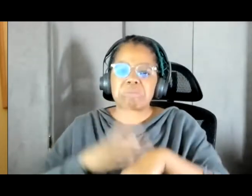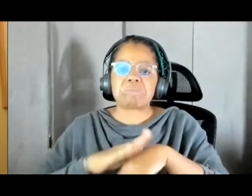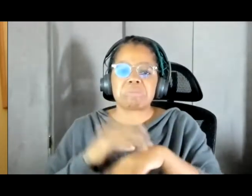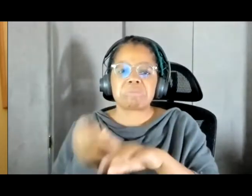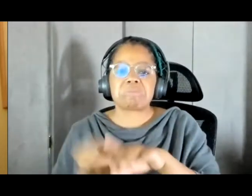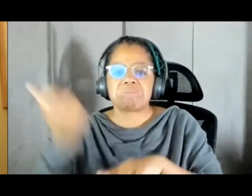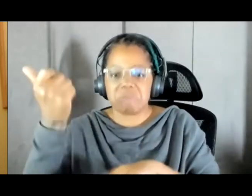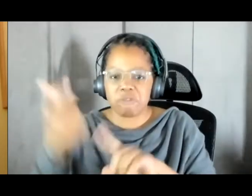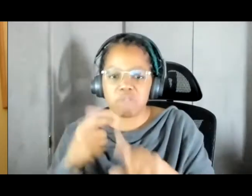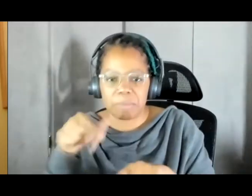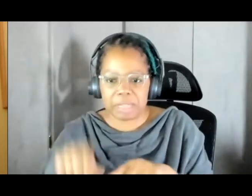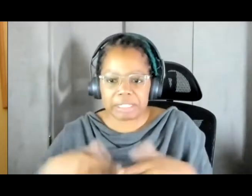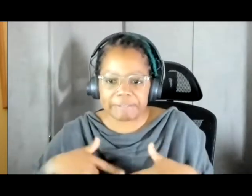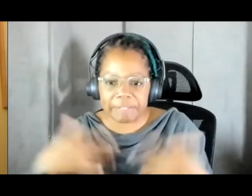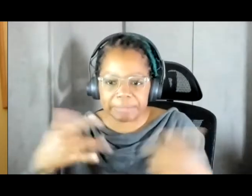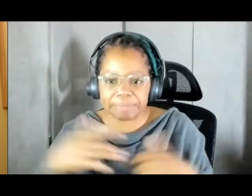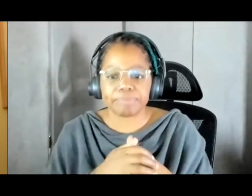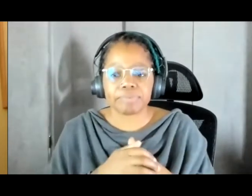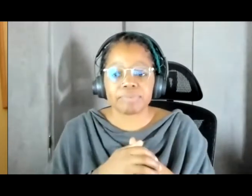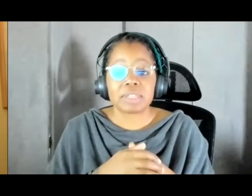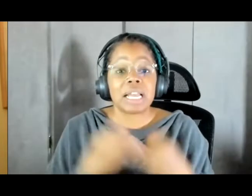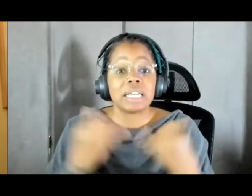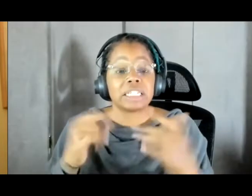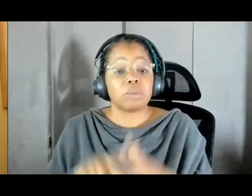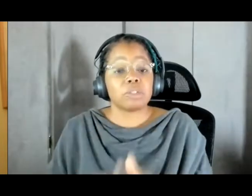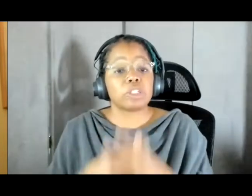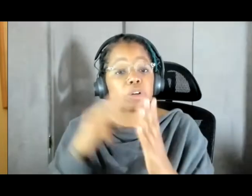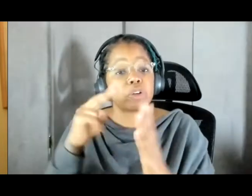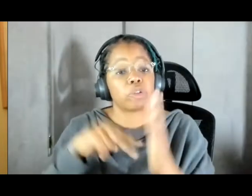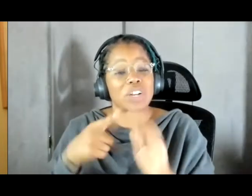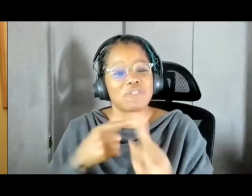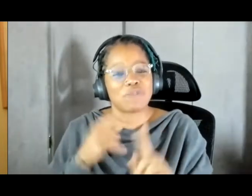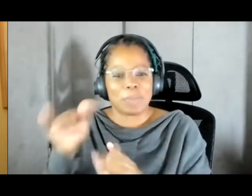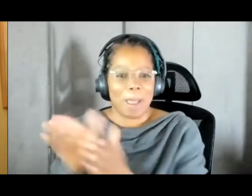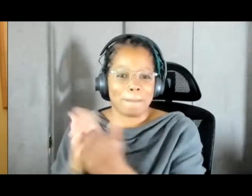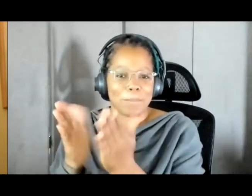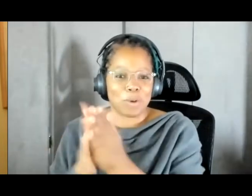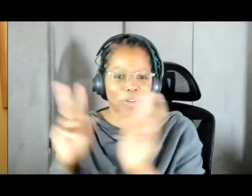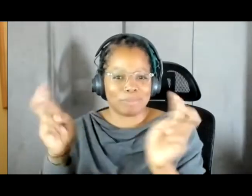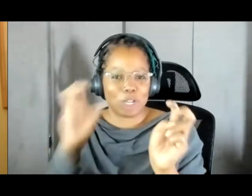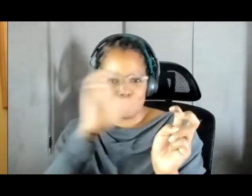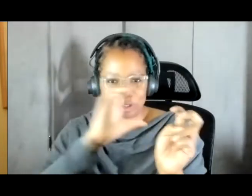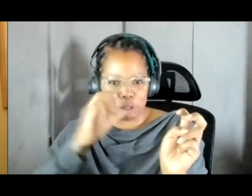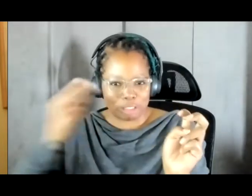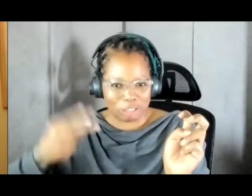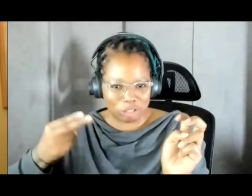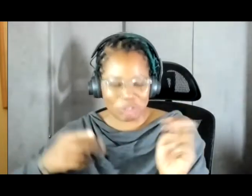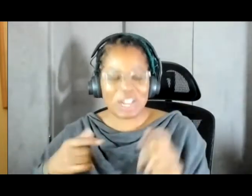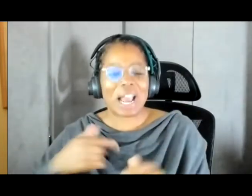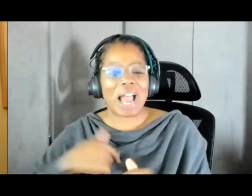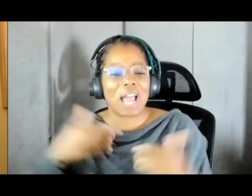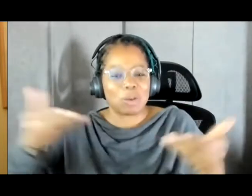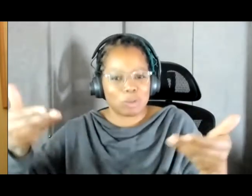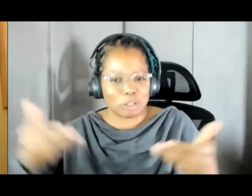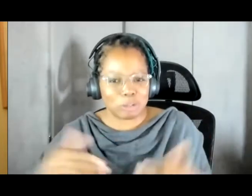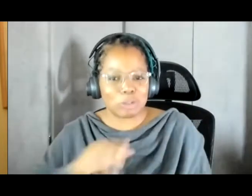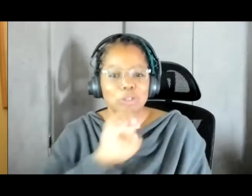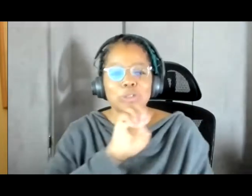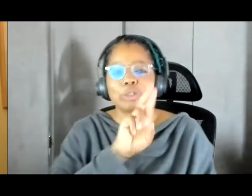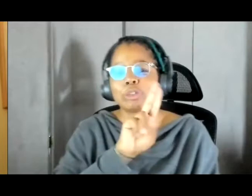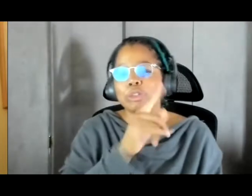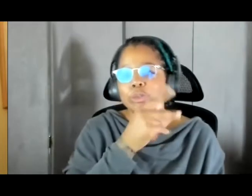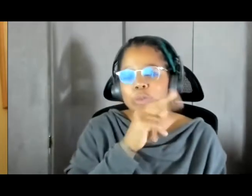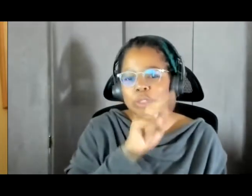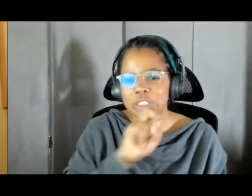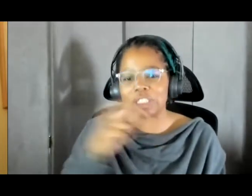event. We will open our event with a reading from Search History. I'll introduce Eugene and Gina briefly, and then we'll turn the mic over